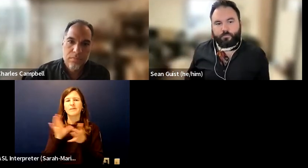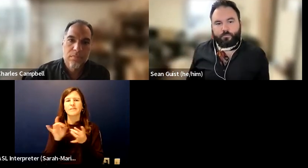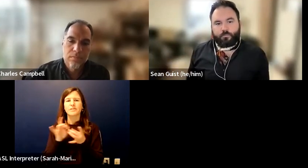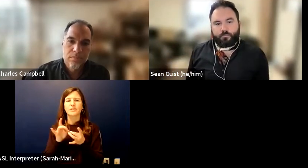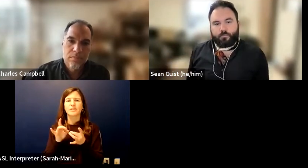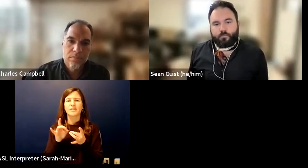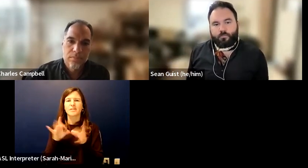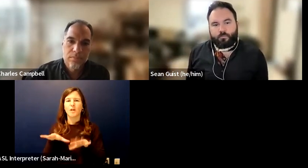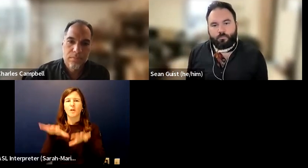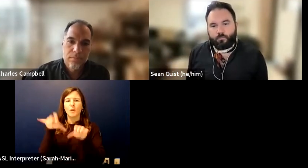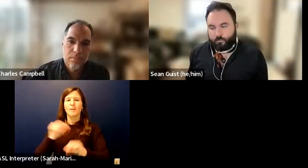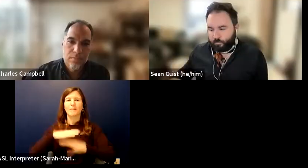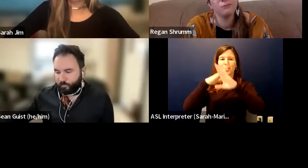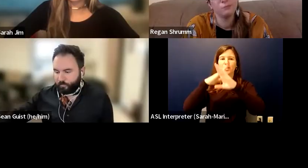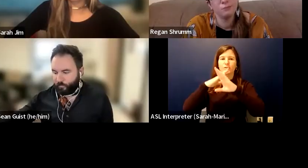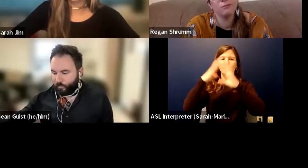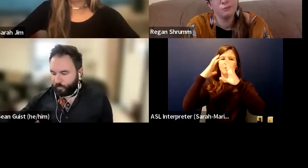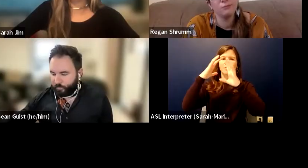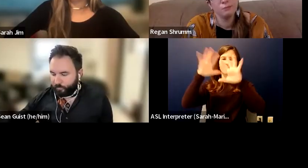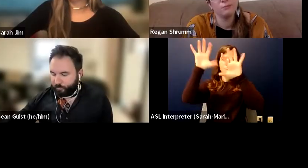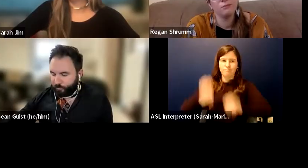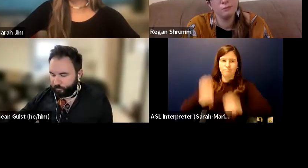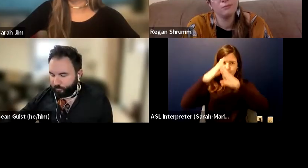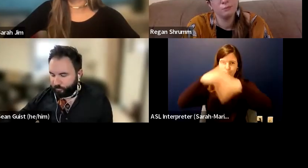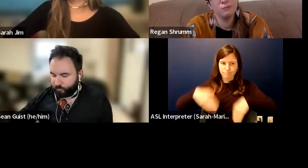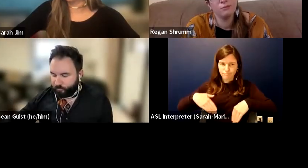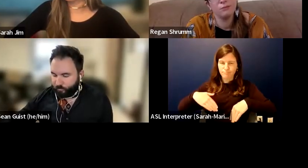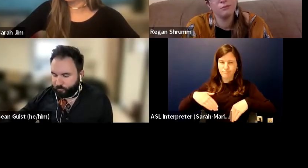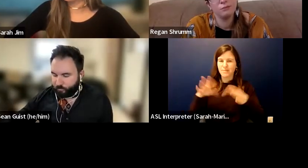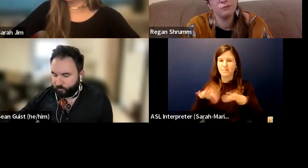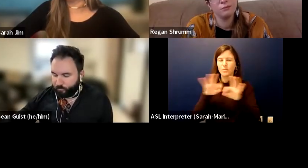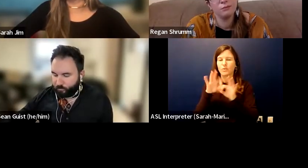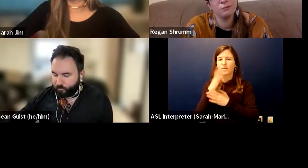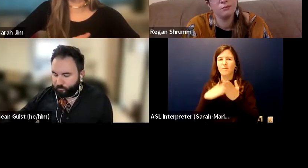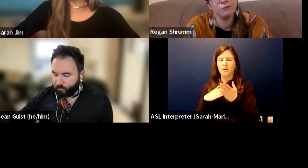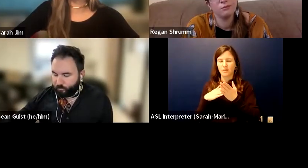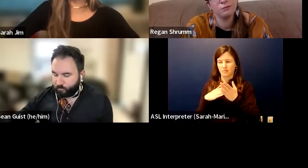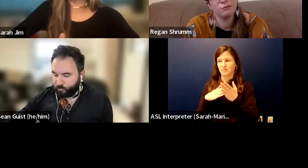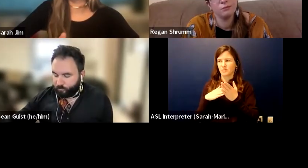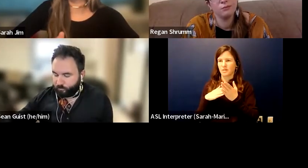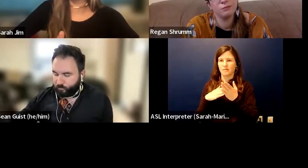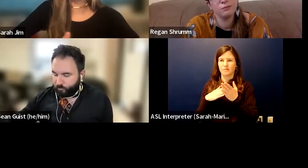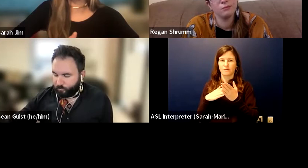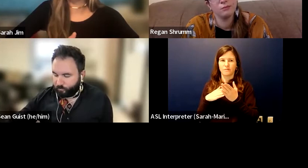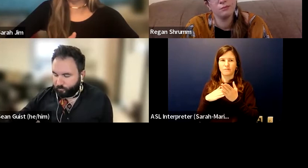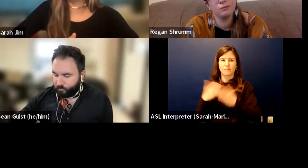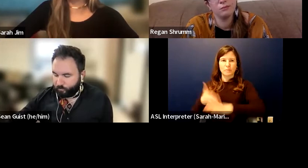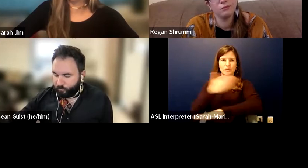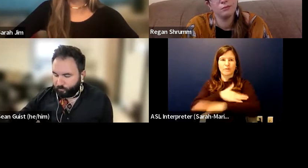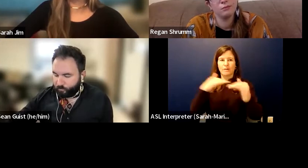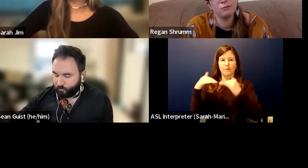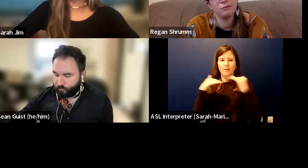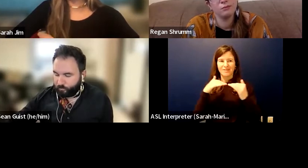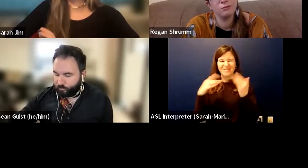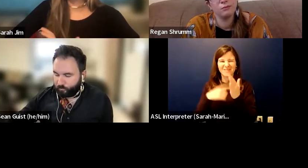colonial barriers would be a really good aspect toward equity, because, you know, sometimes there are these lengthy forms